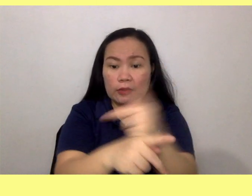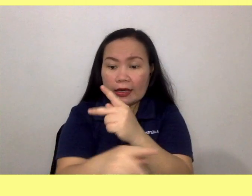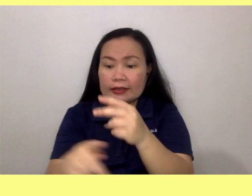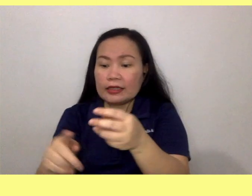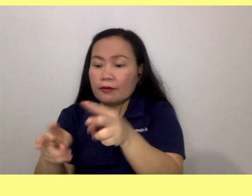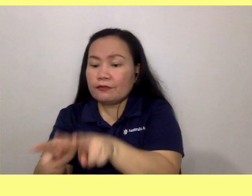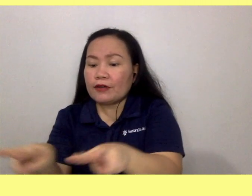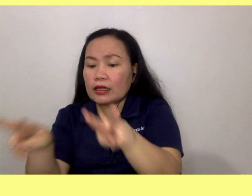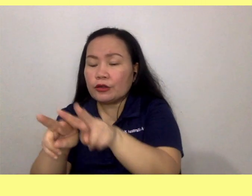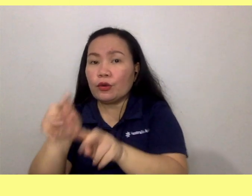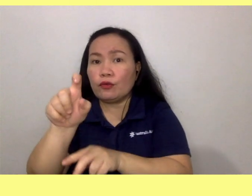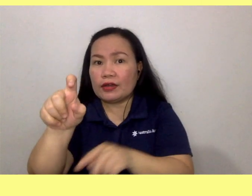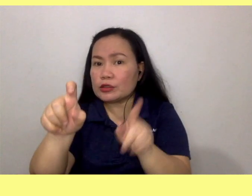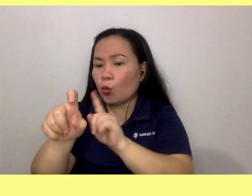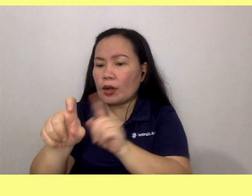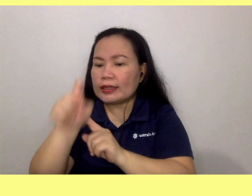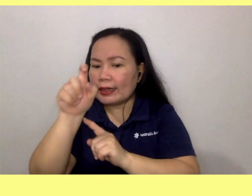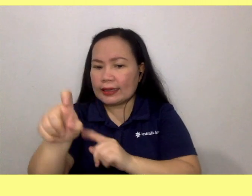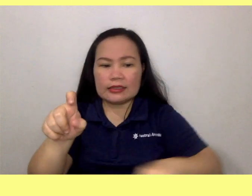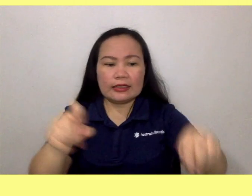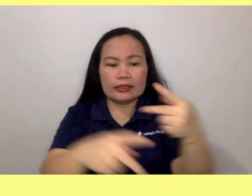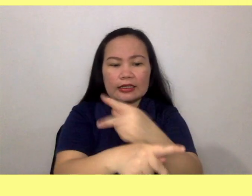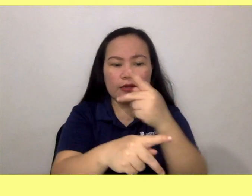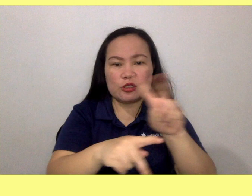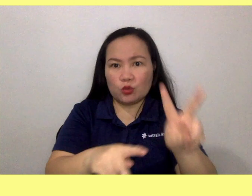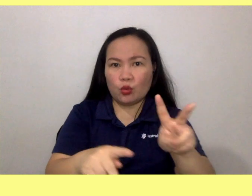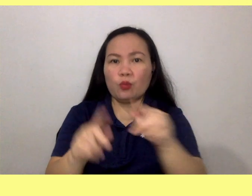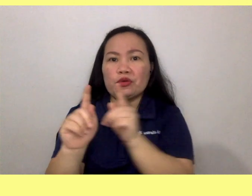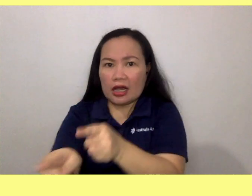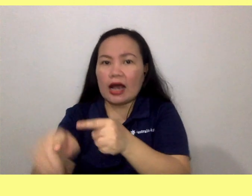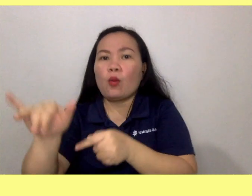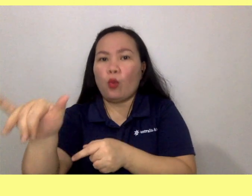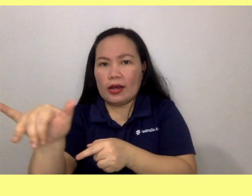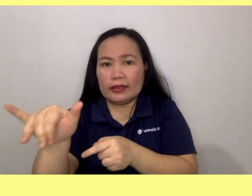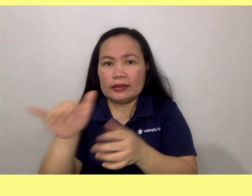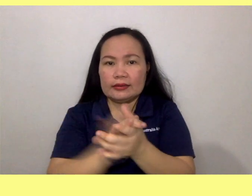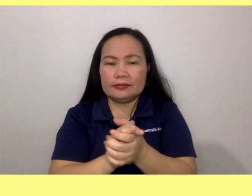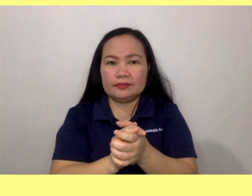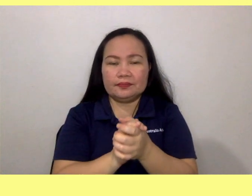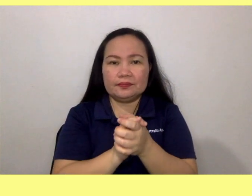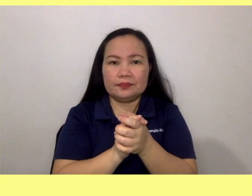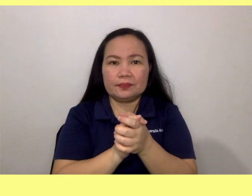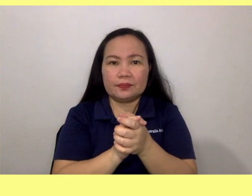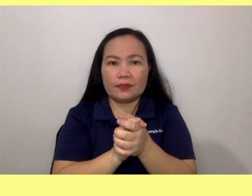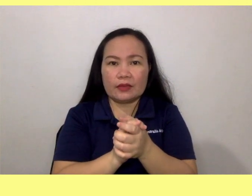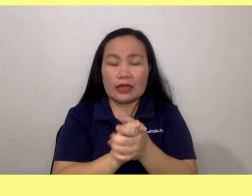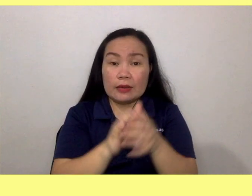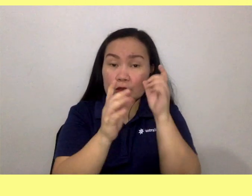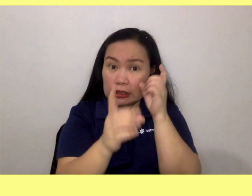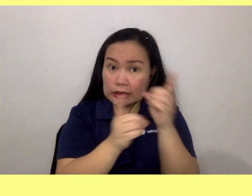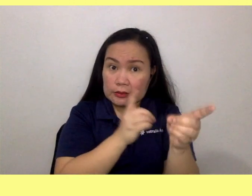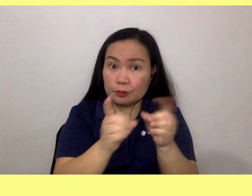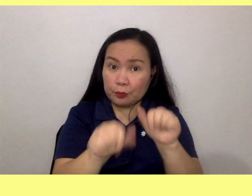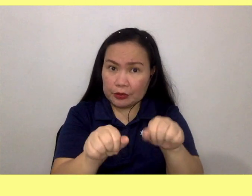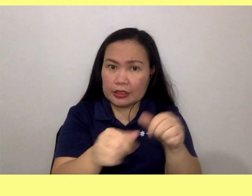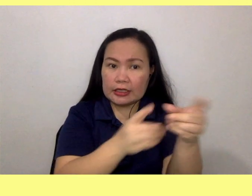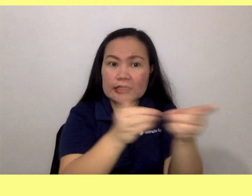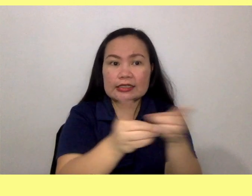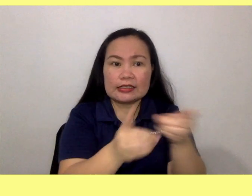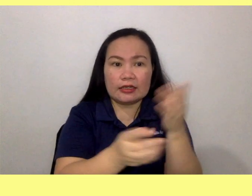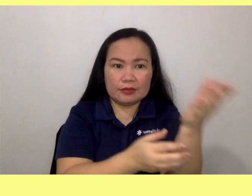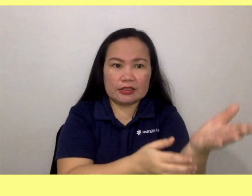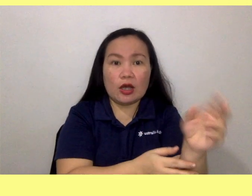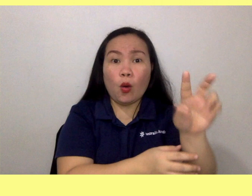the value ng ating x. In other words, pwede natin siyang i-describe by